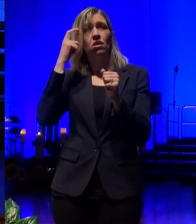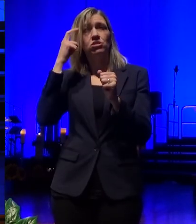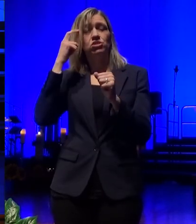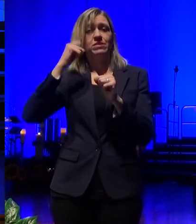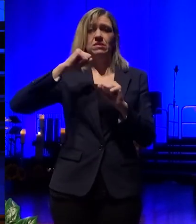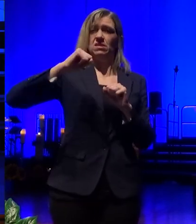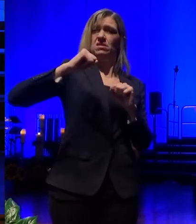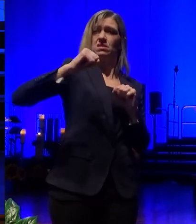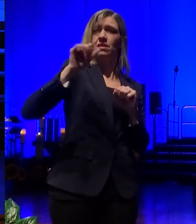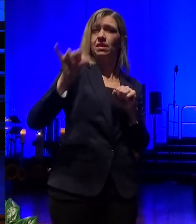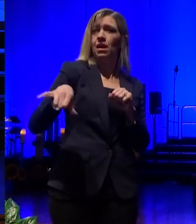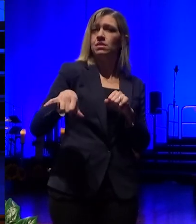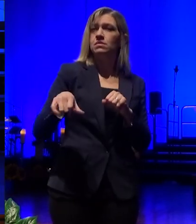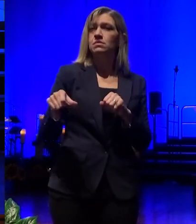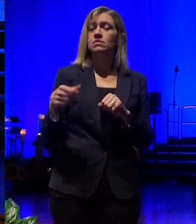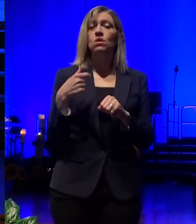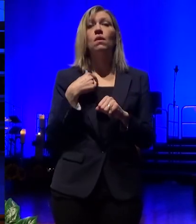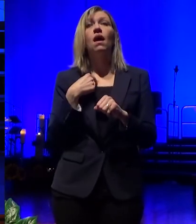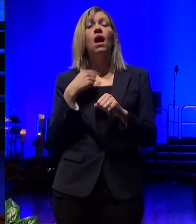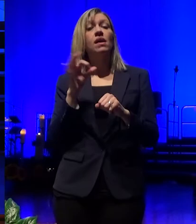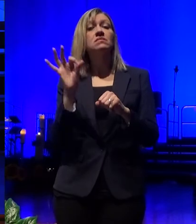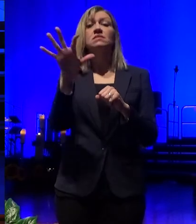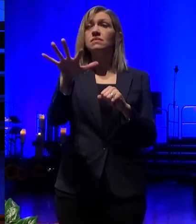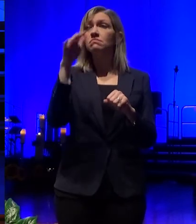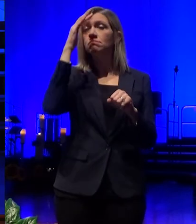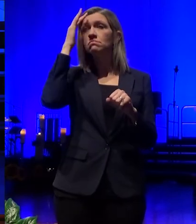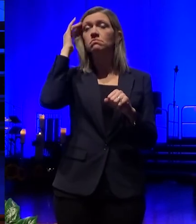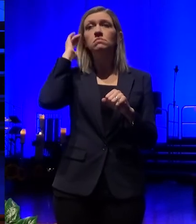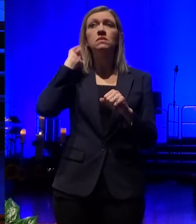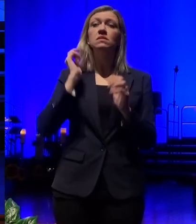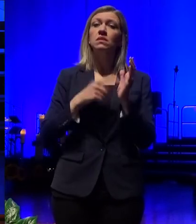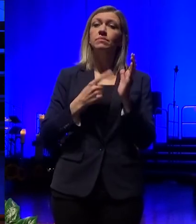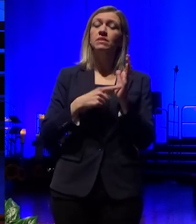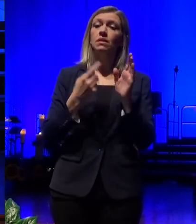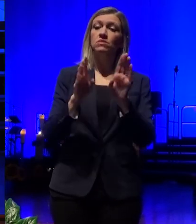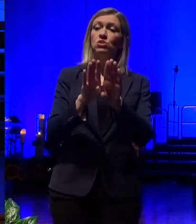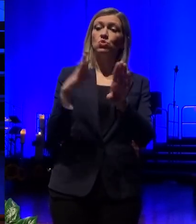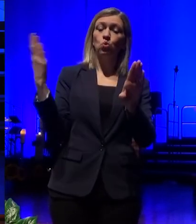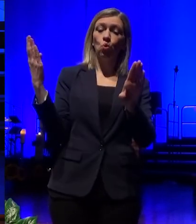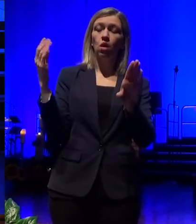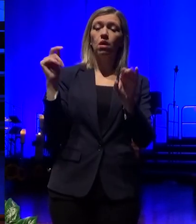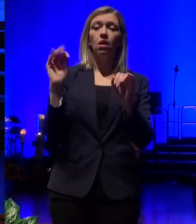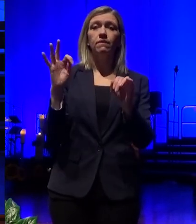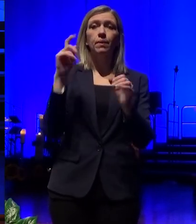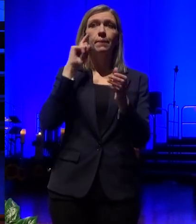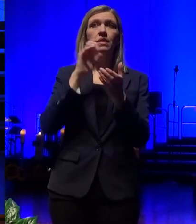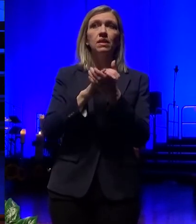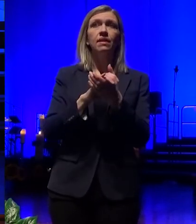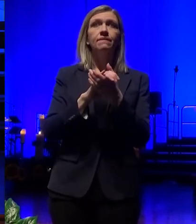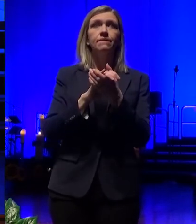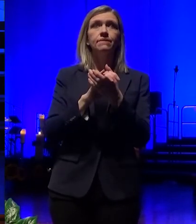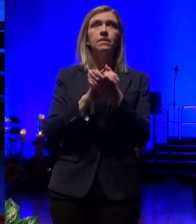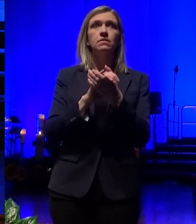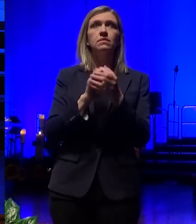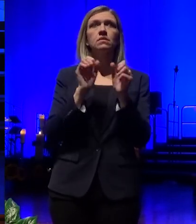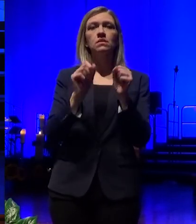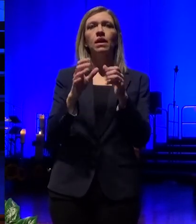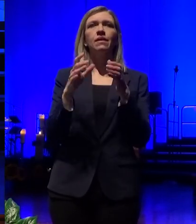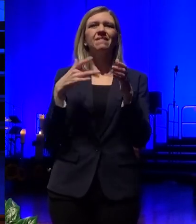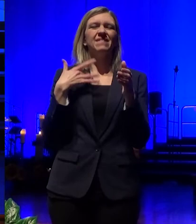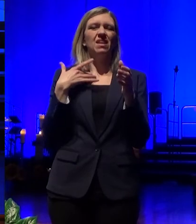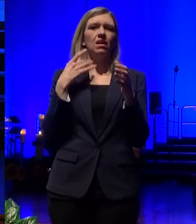defiance of it. And so I say that sometimes the doorway of belief takes us down a path